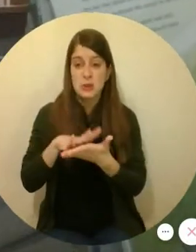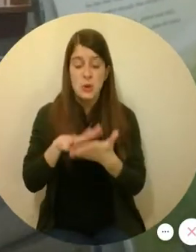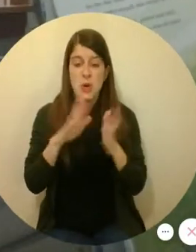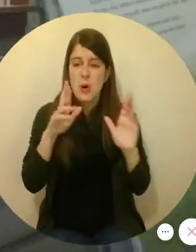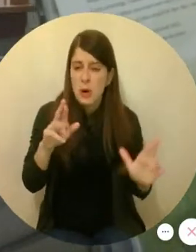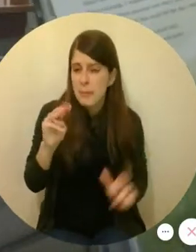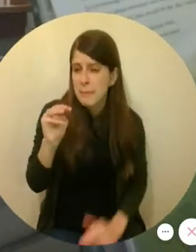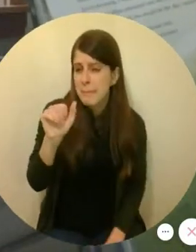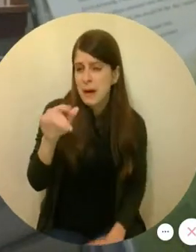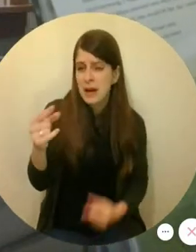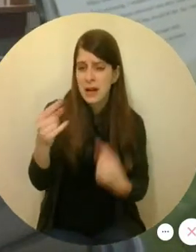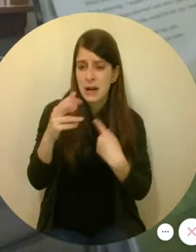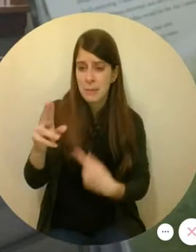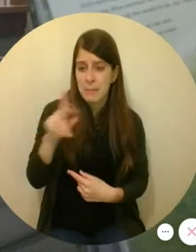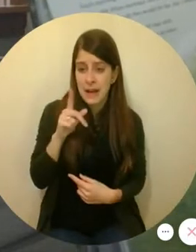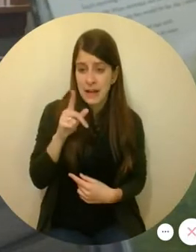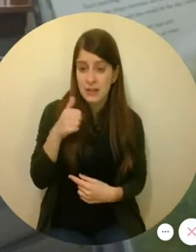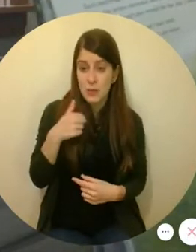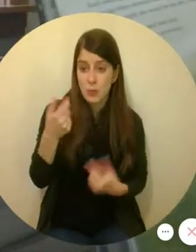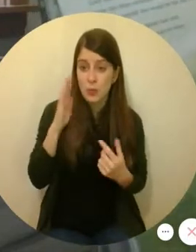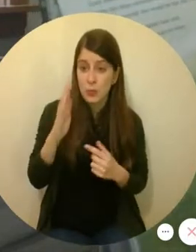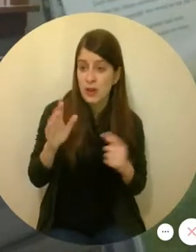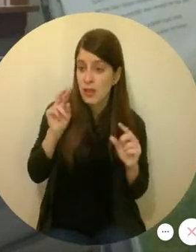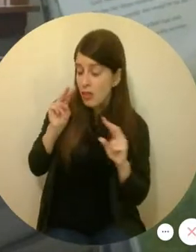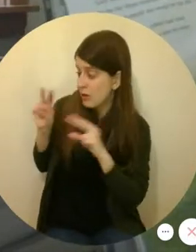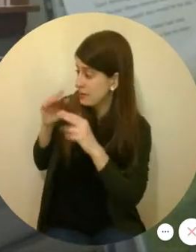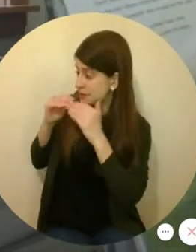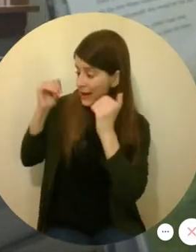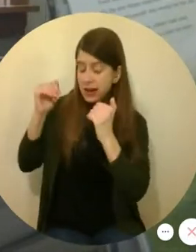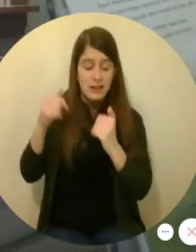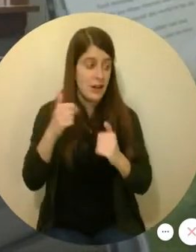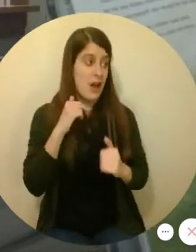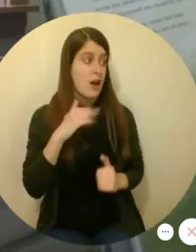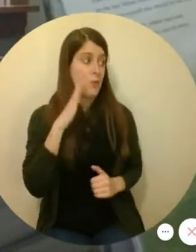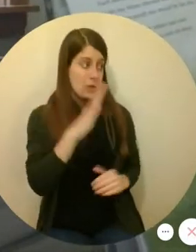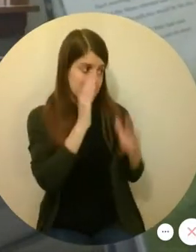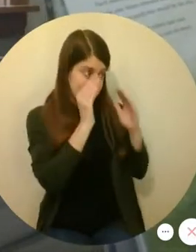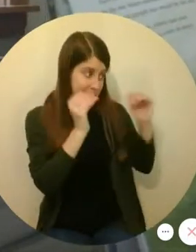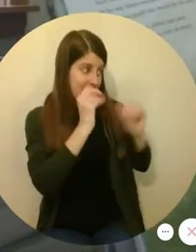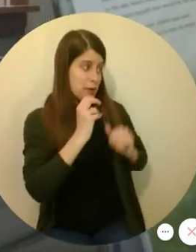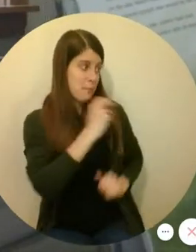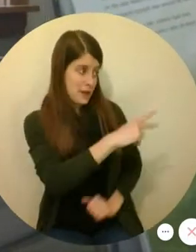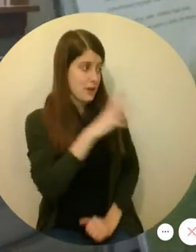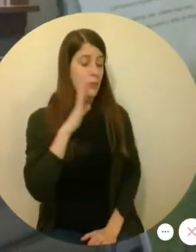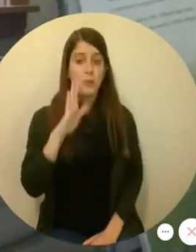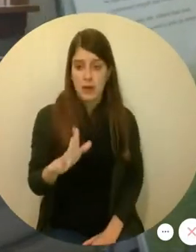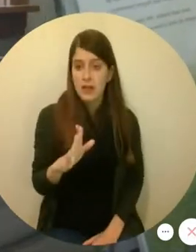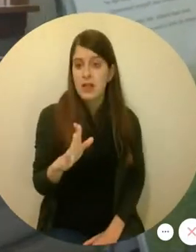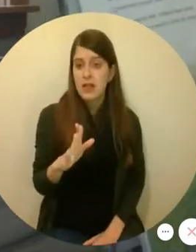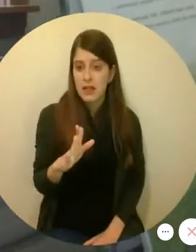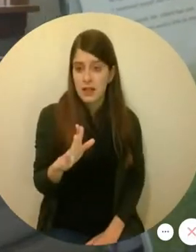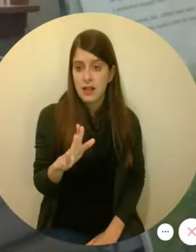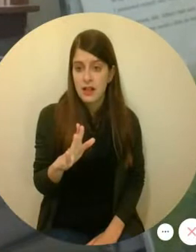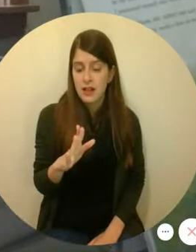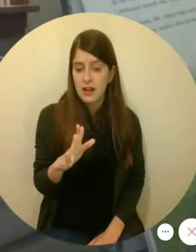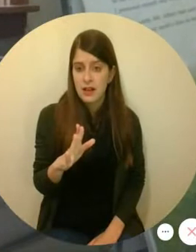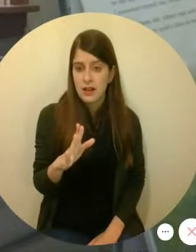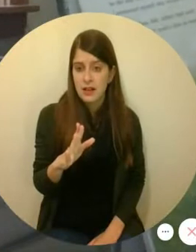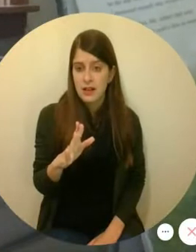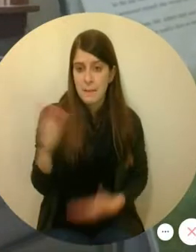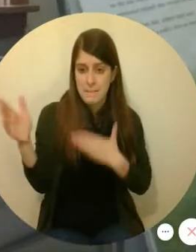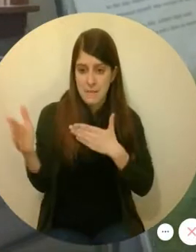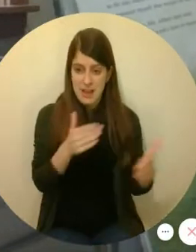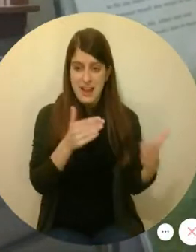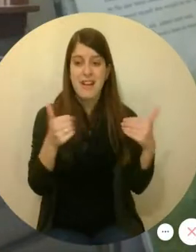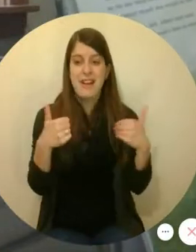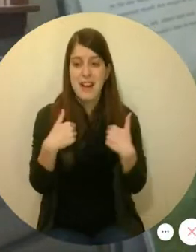returned, and she'd look at me and smile. I promised myself this would be the day I smiled back.